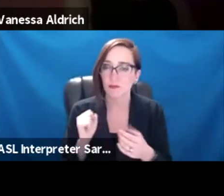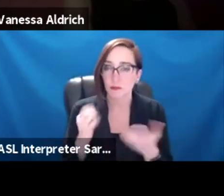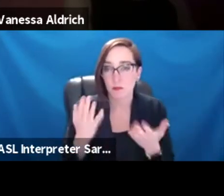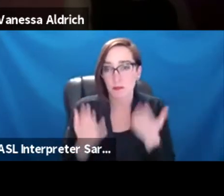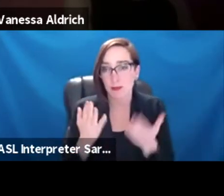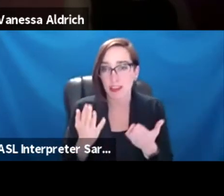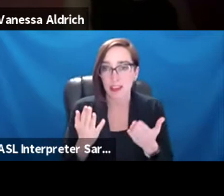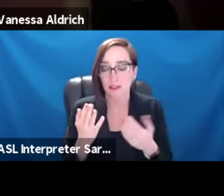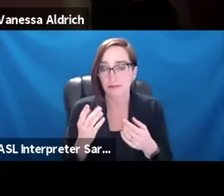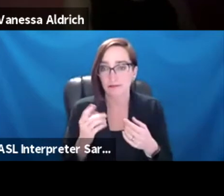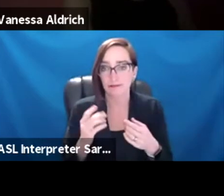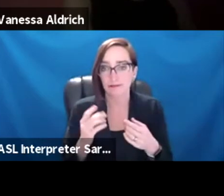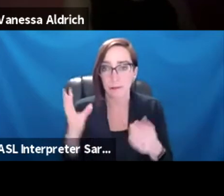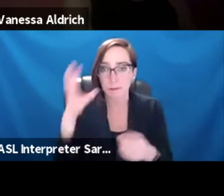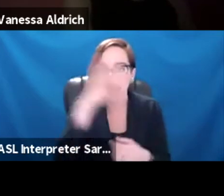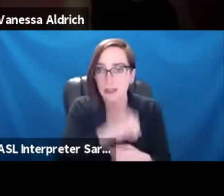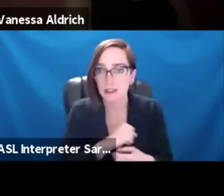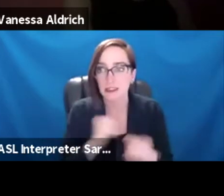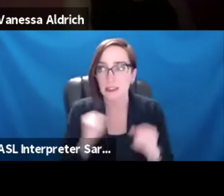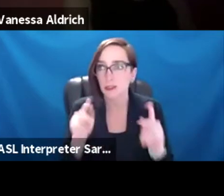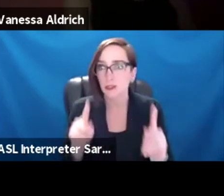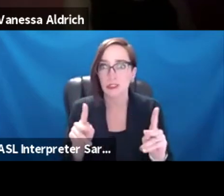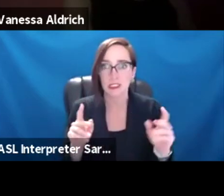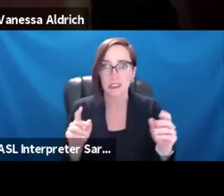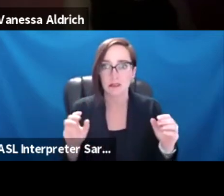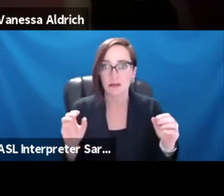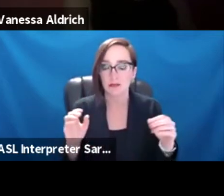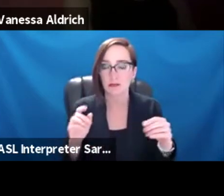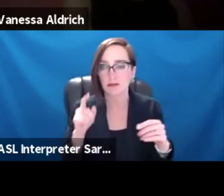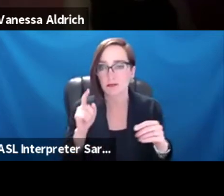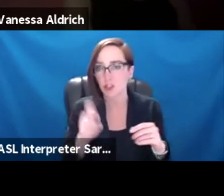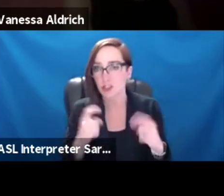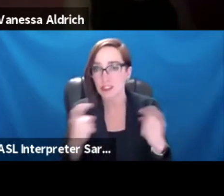Being loved, having it returned.